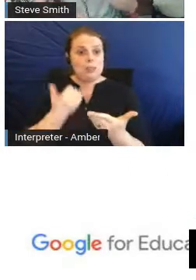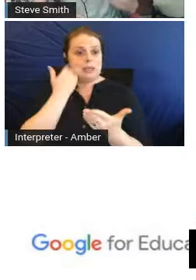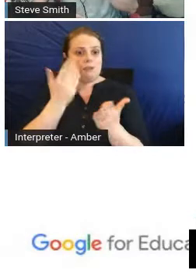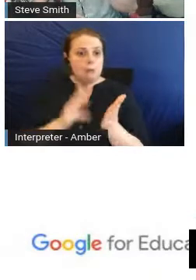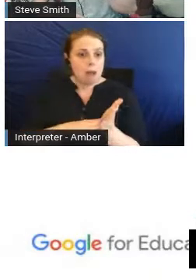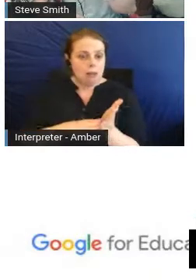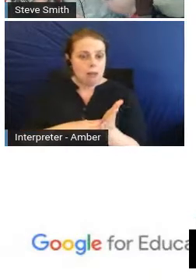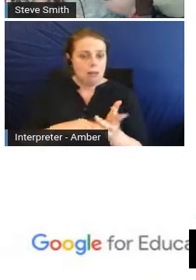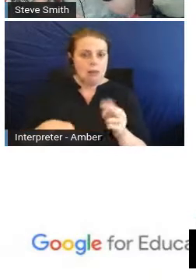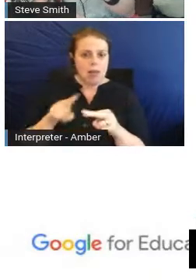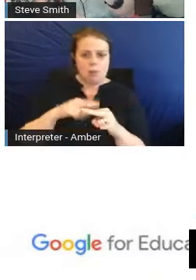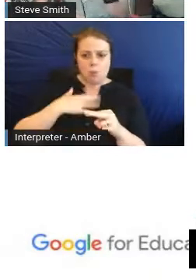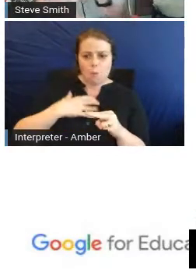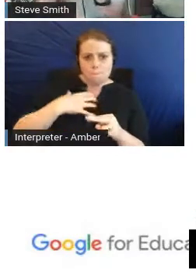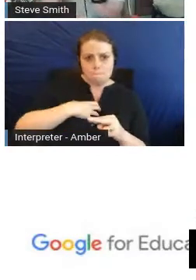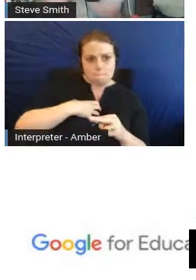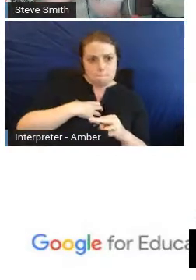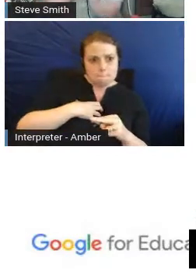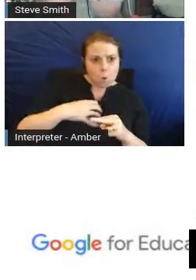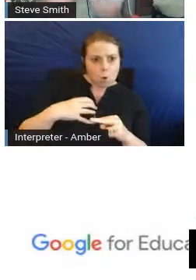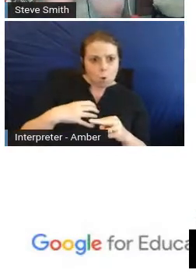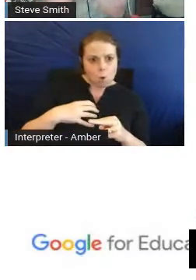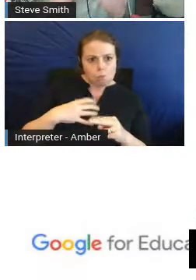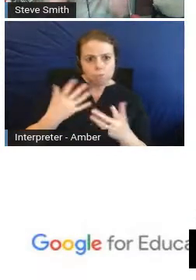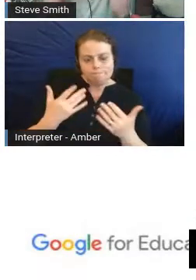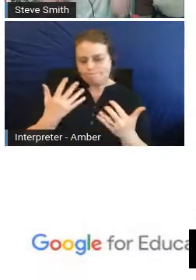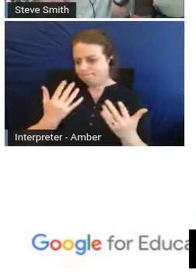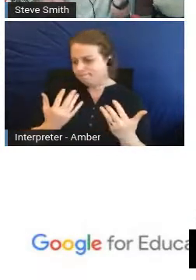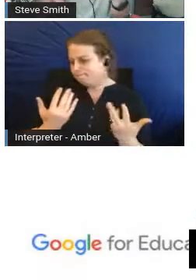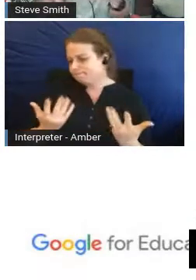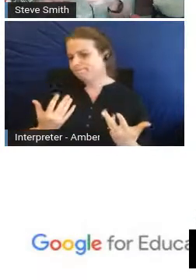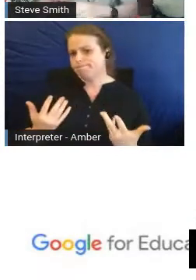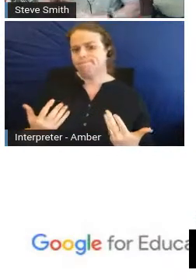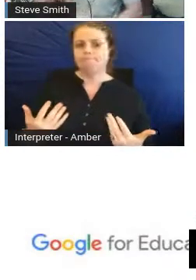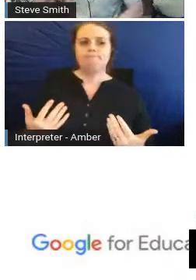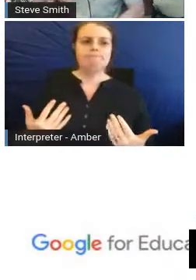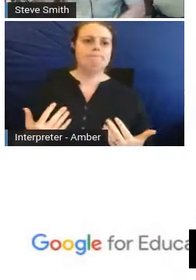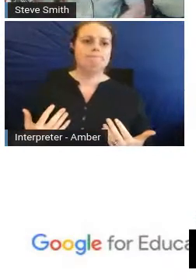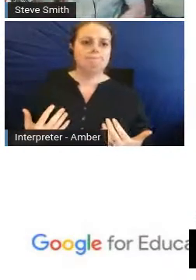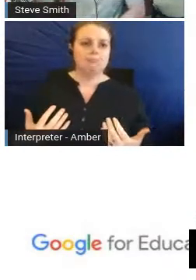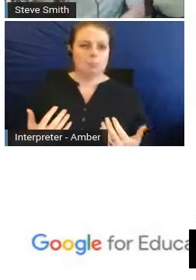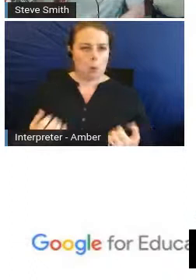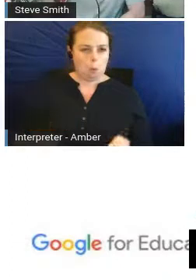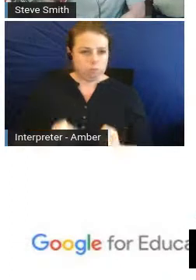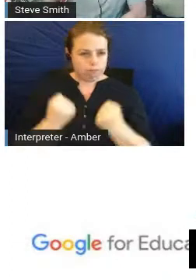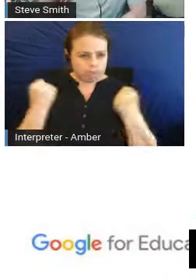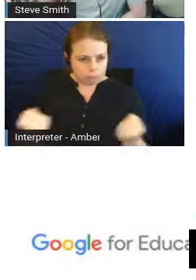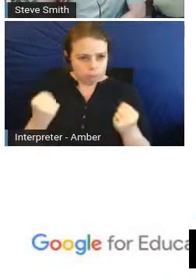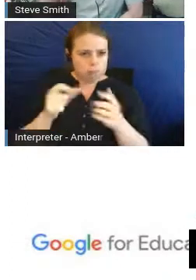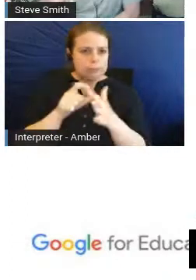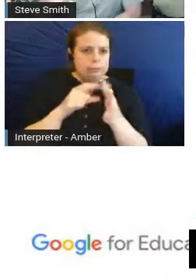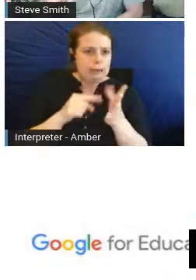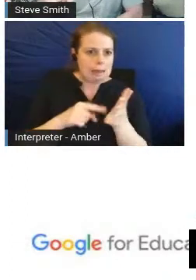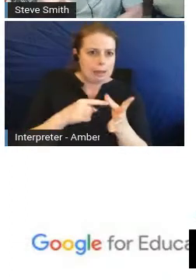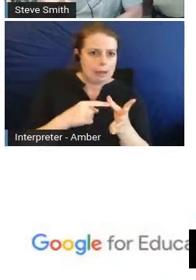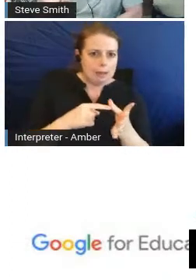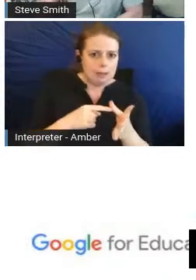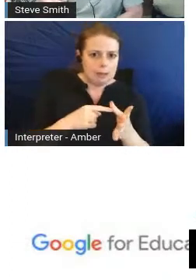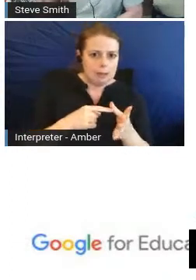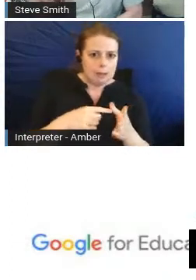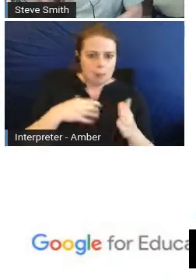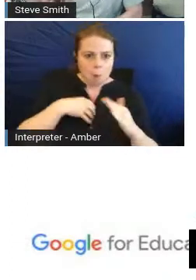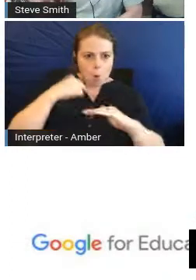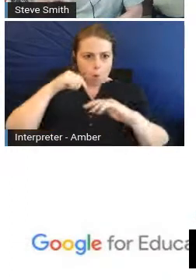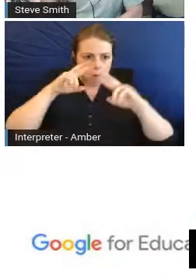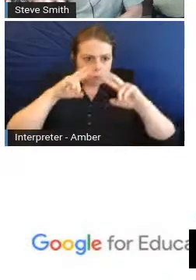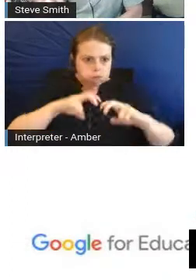more grunty data, more and more investigations,